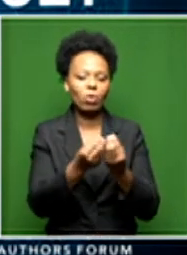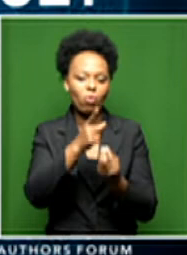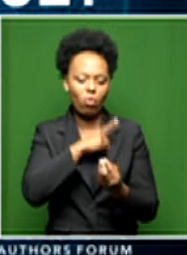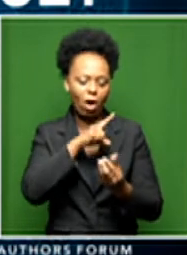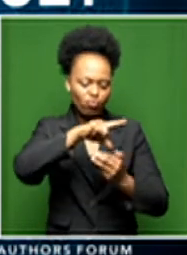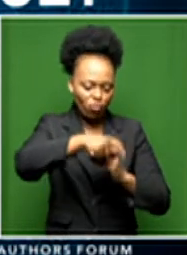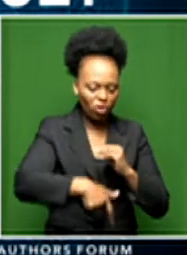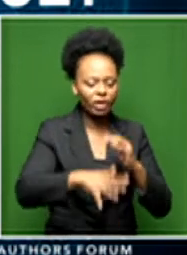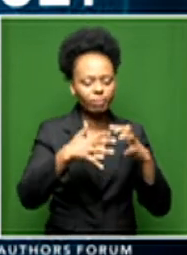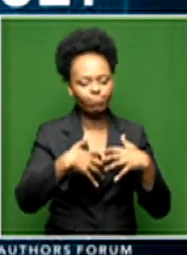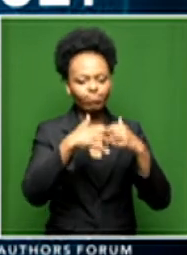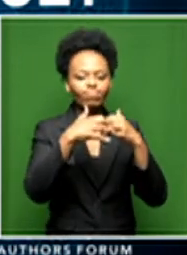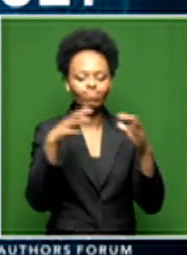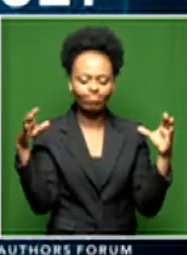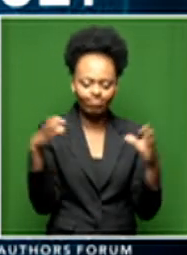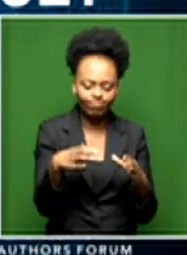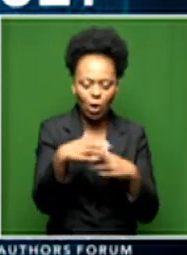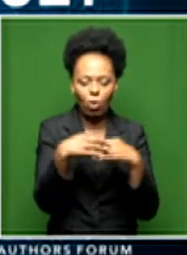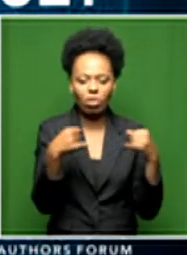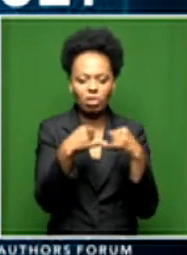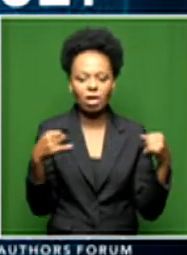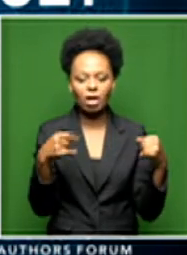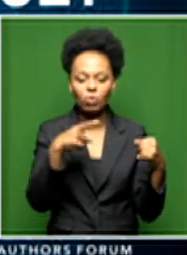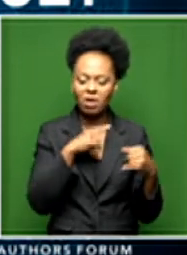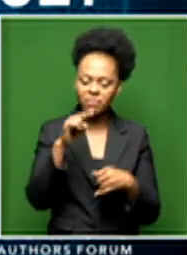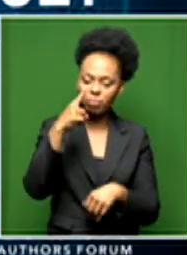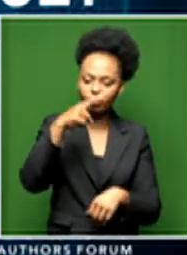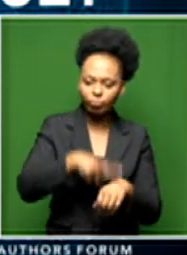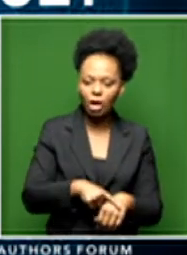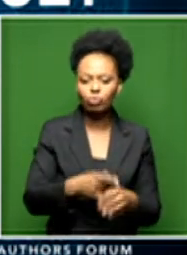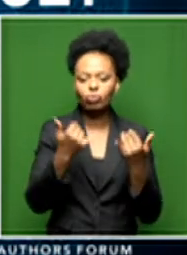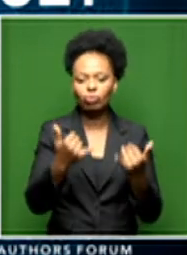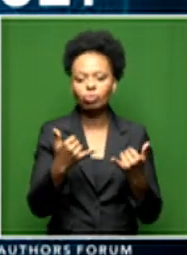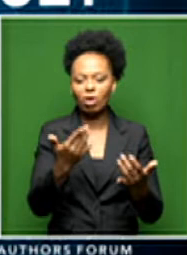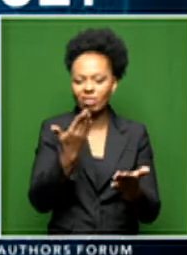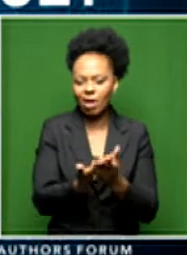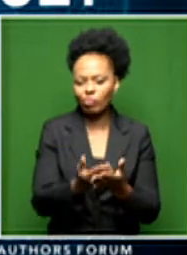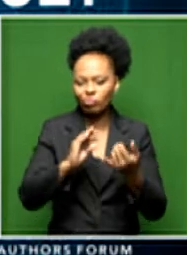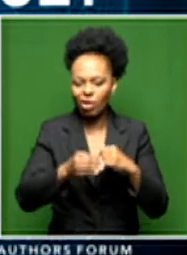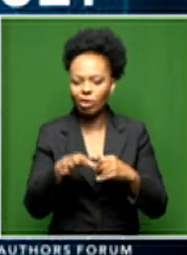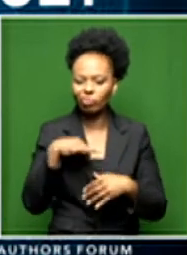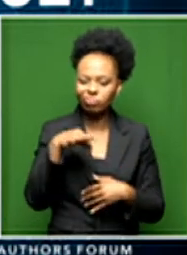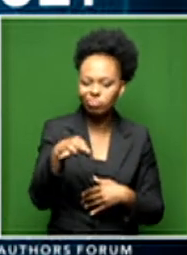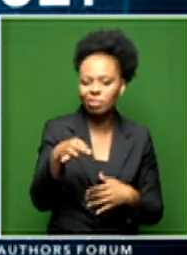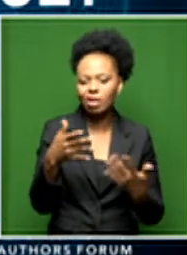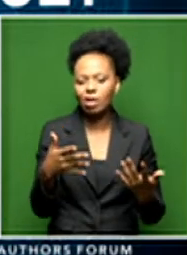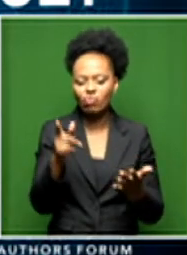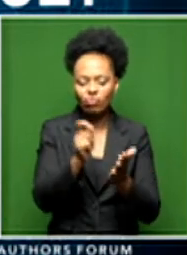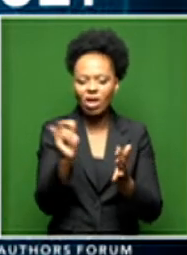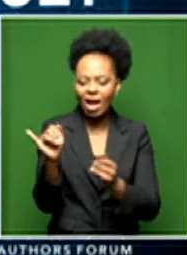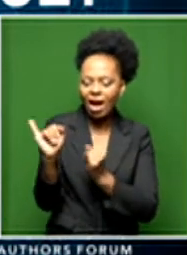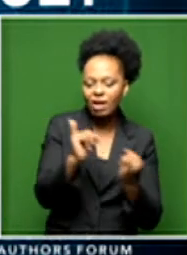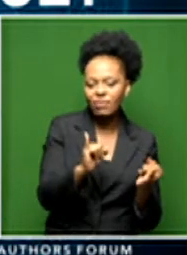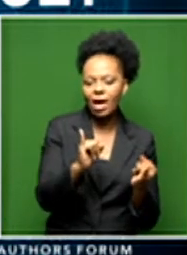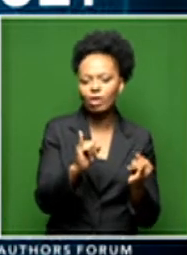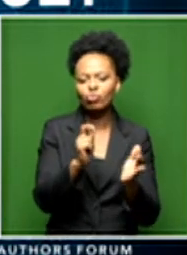gather in this conference, because it is the first of its kind that we could afford to invite all authors to